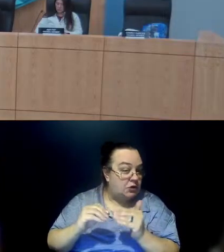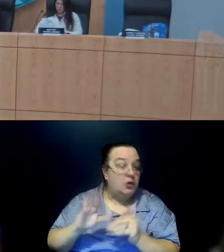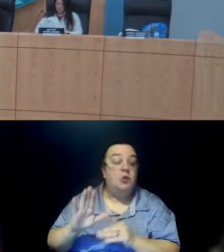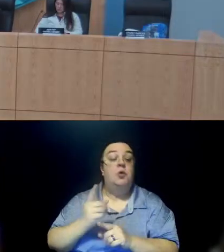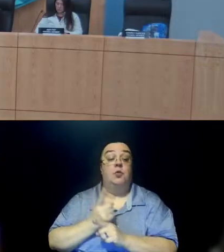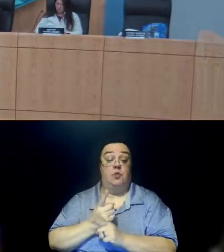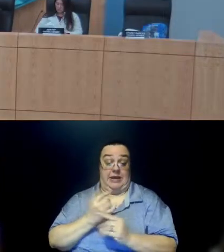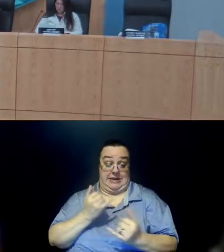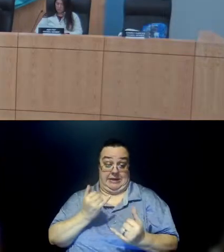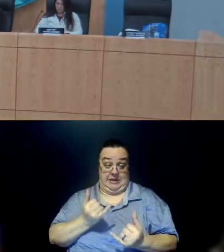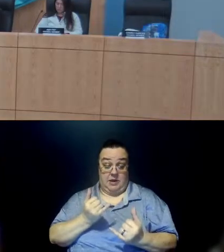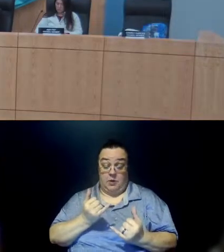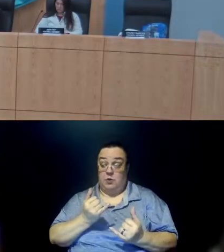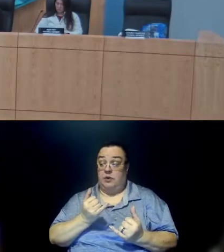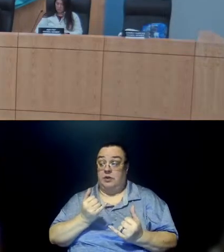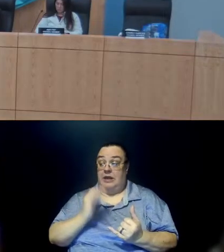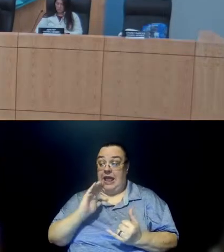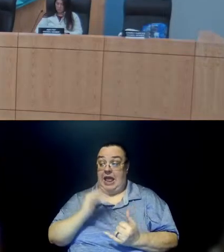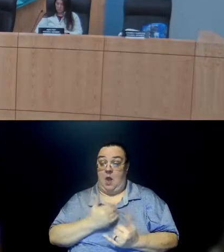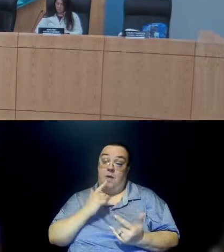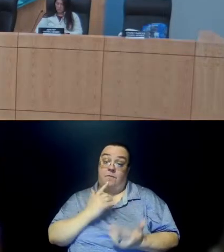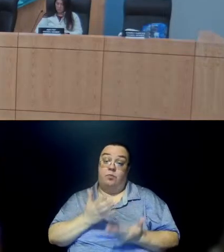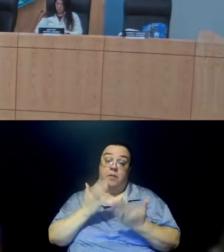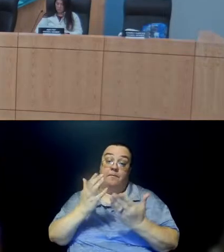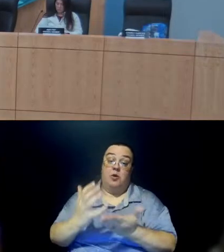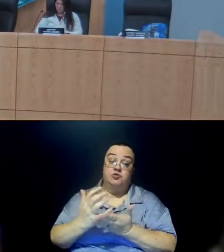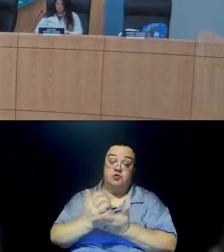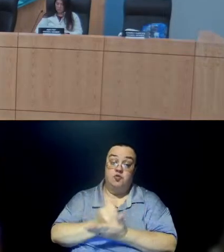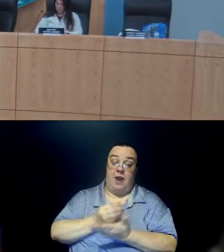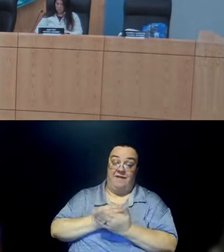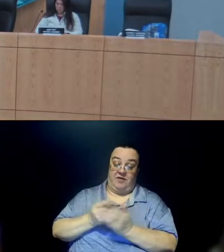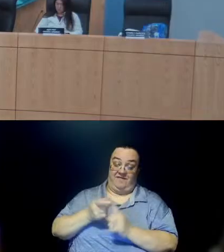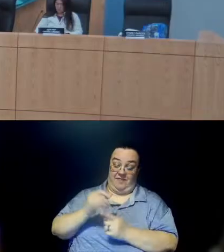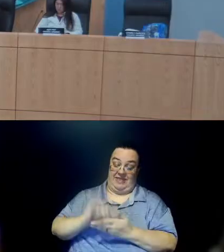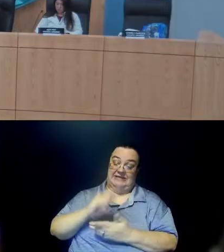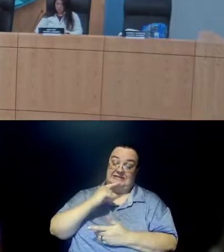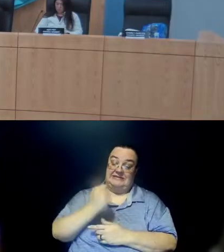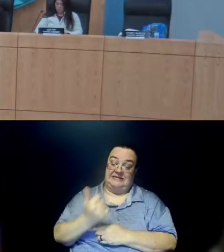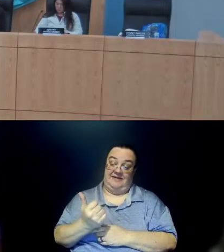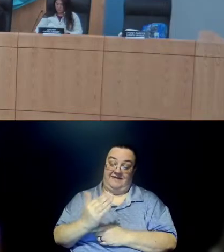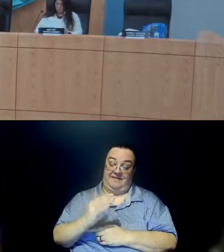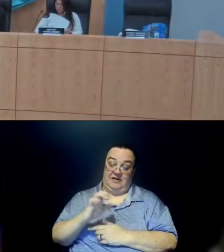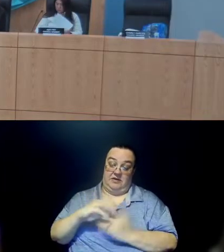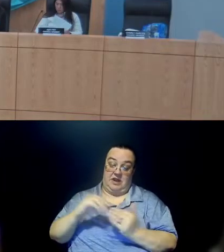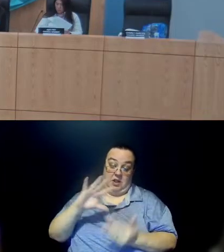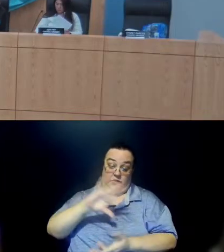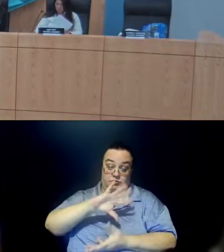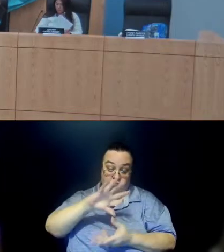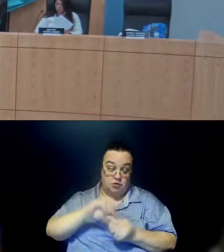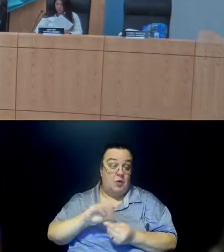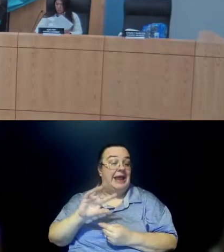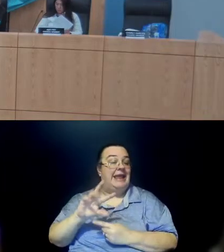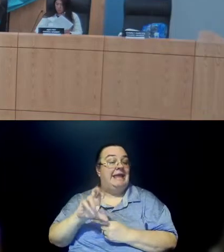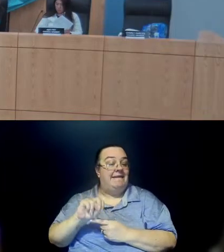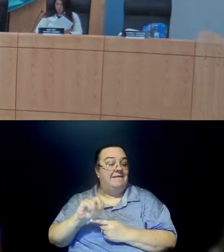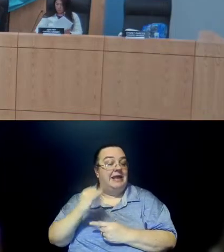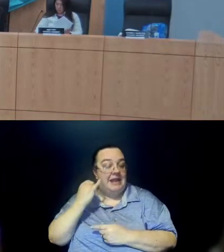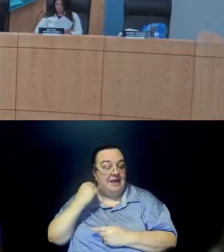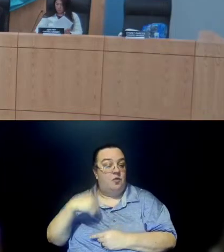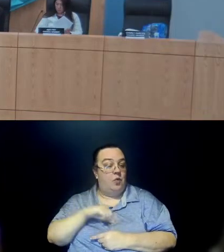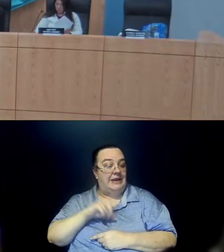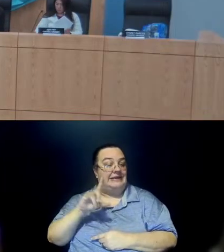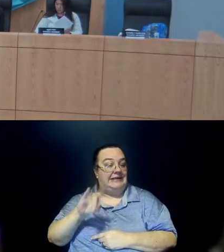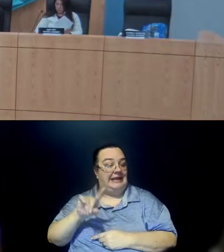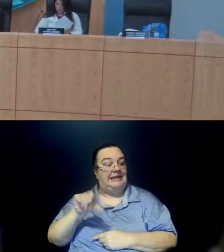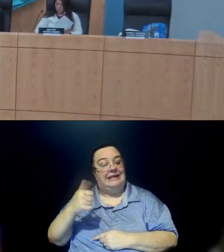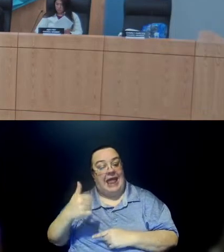now, our proposed revenue from that is $1,500 total. So even if we did 10 times